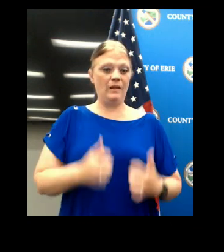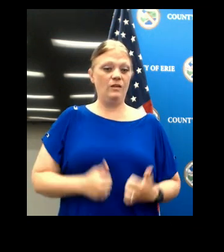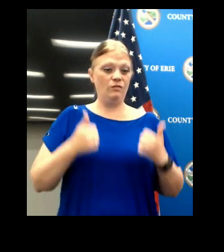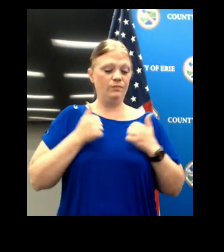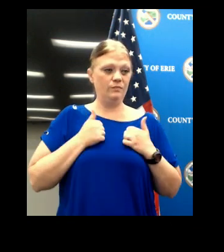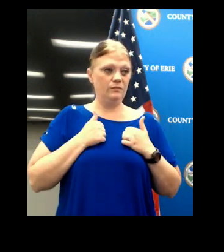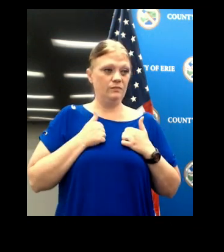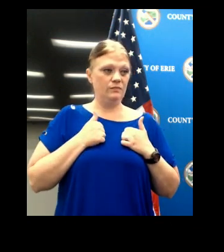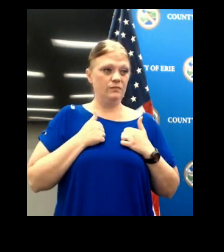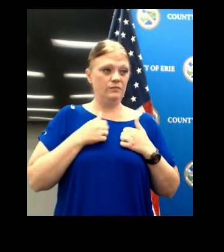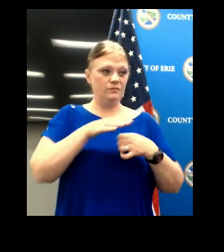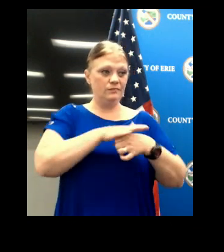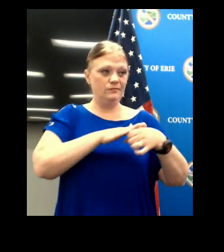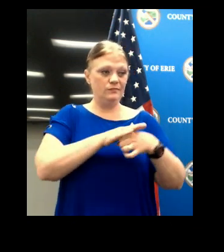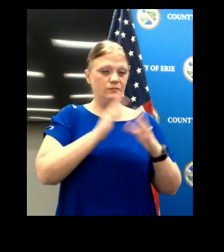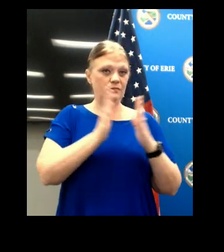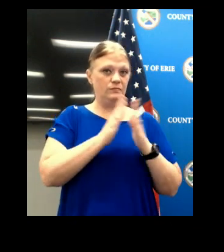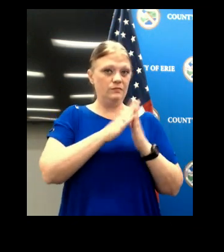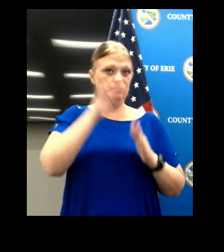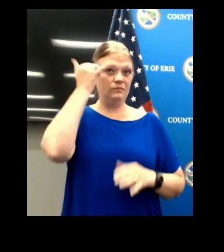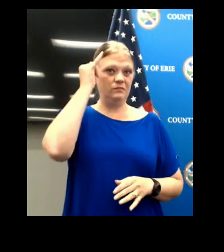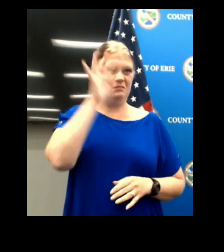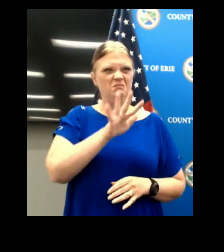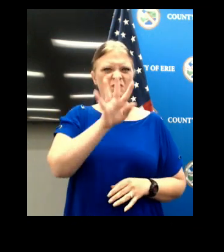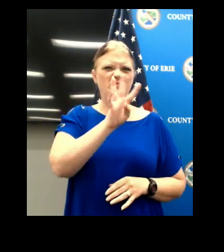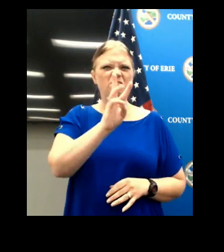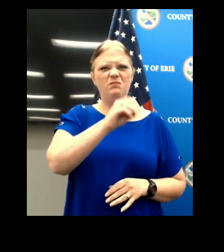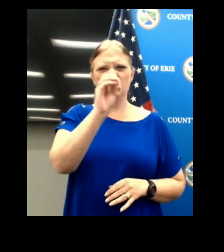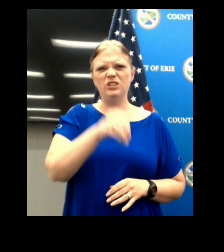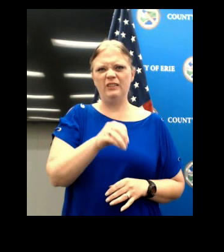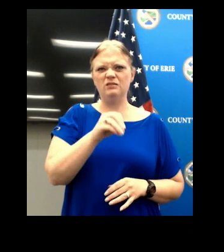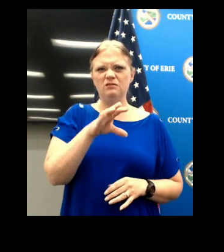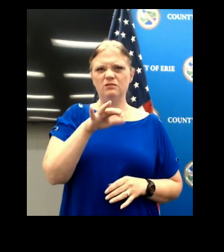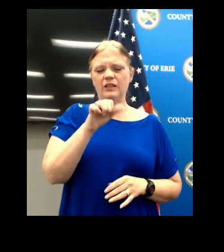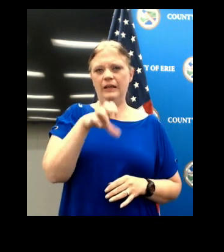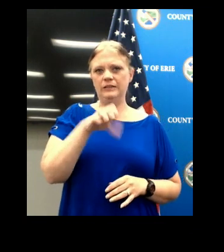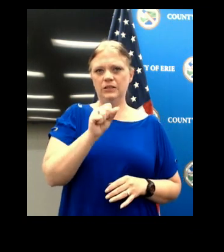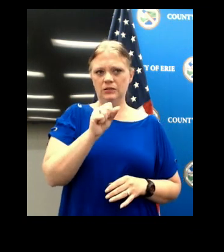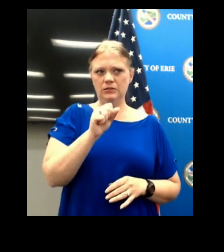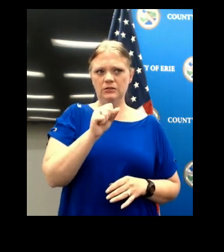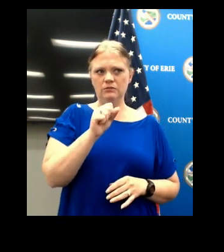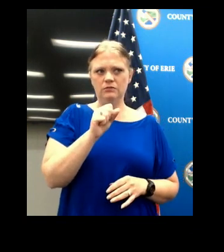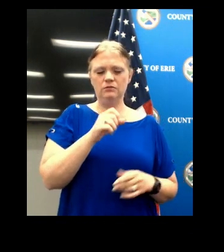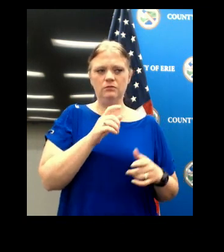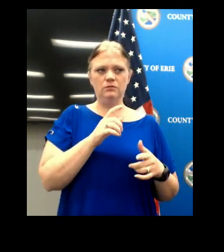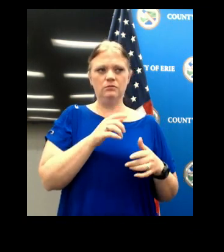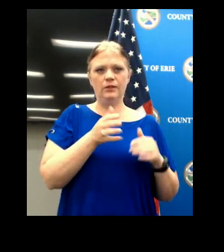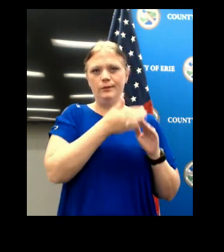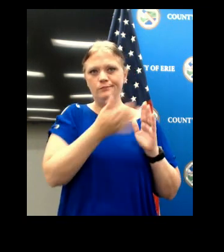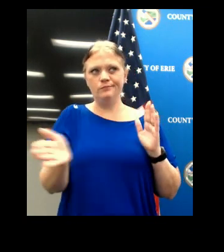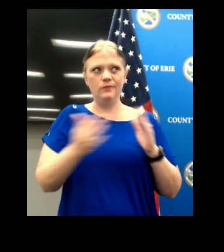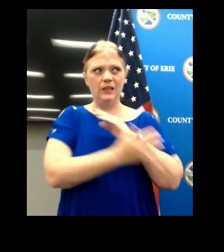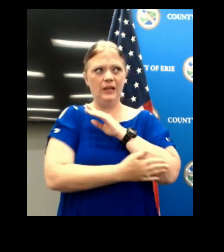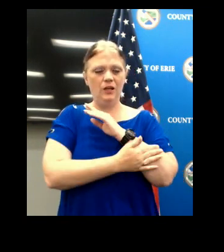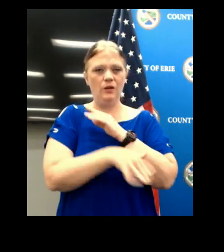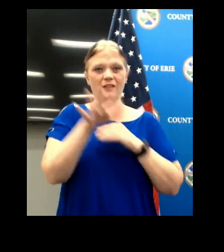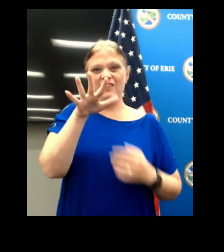residences, City of Buffalo making up about 46% of the cases, and the rest of the county